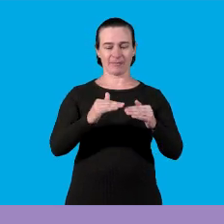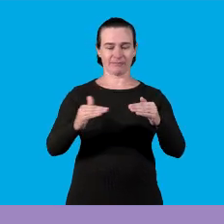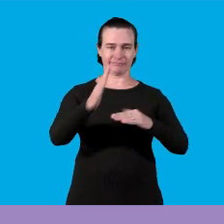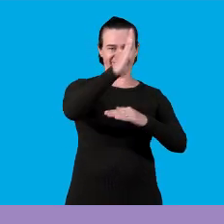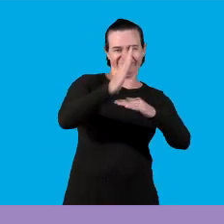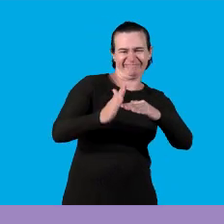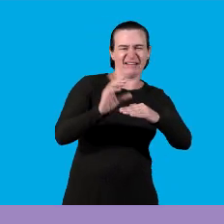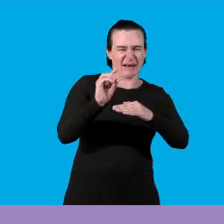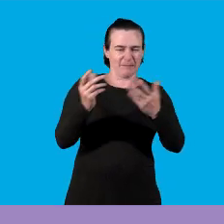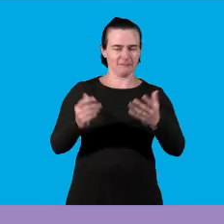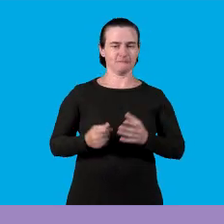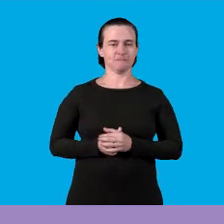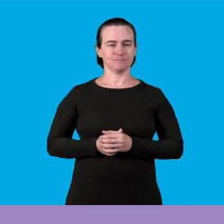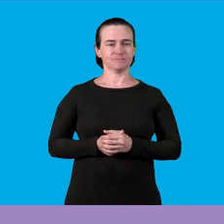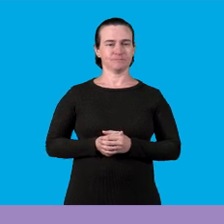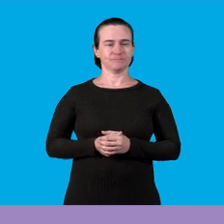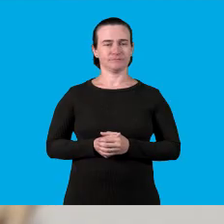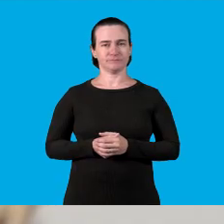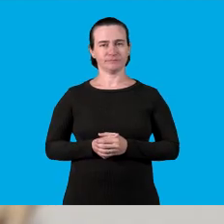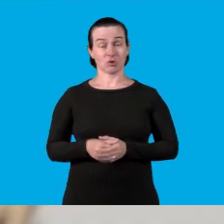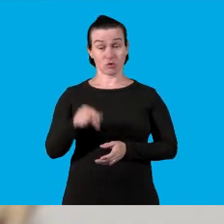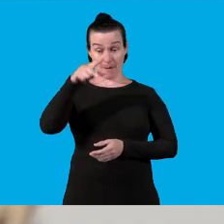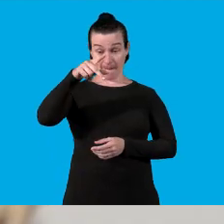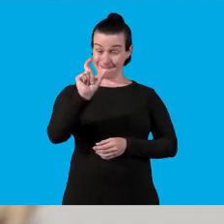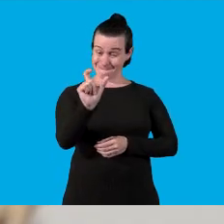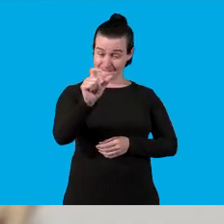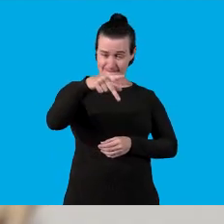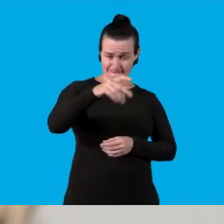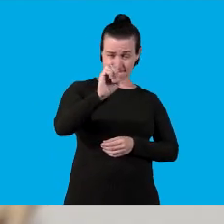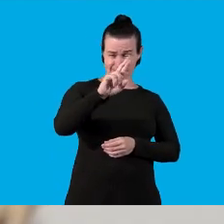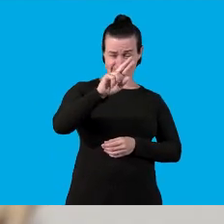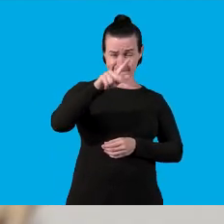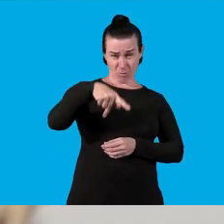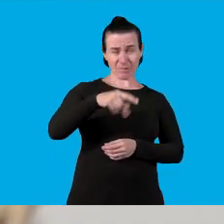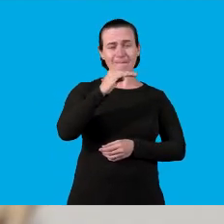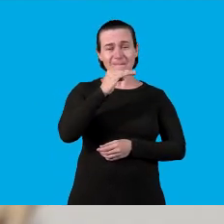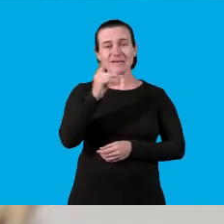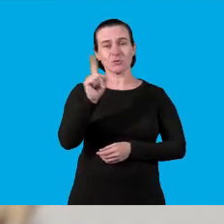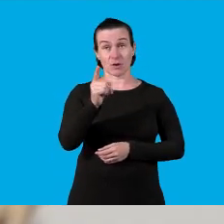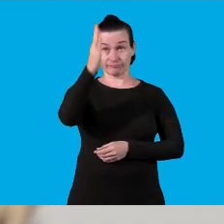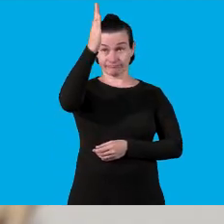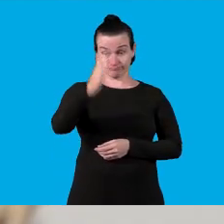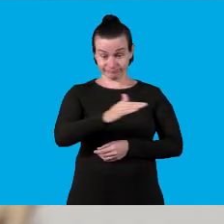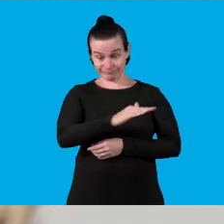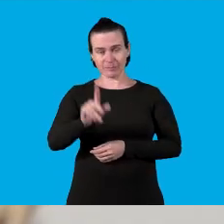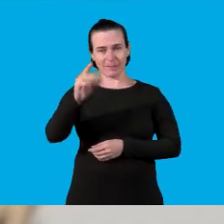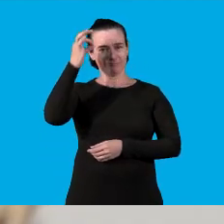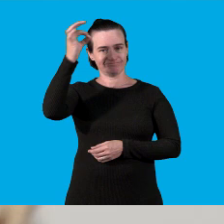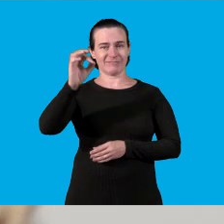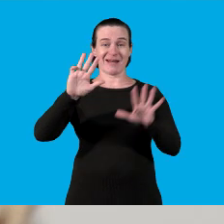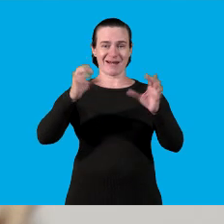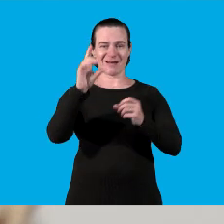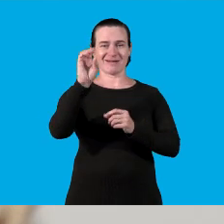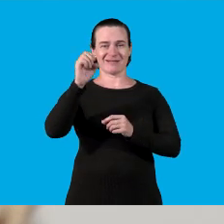angles. What we know is perpendicular meets at 90 degrees, and so these are not meeting at 90 degrees, therefore they are